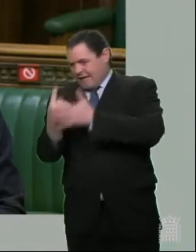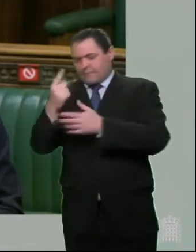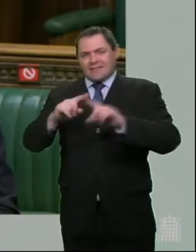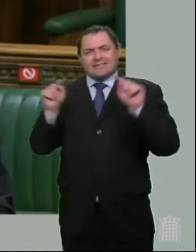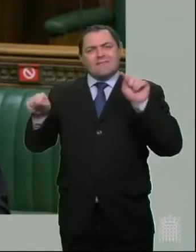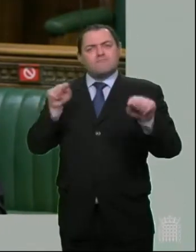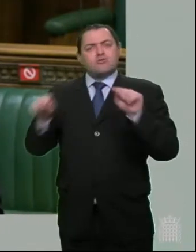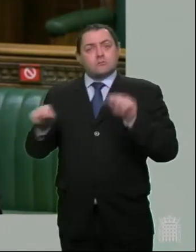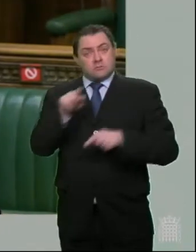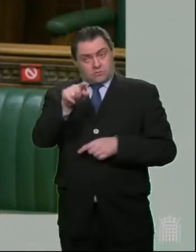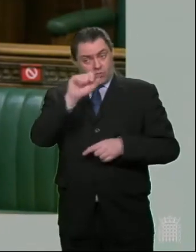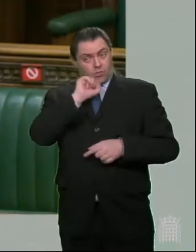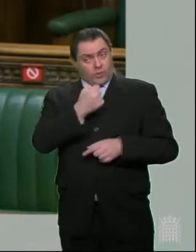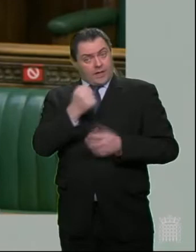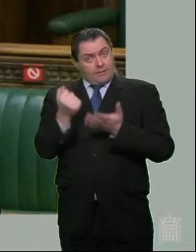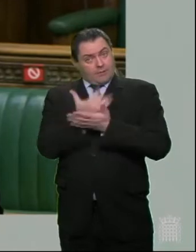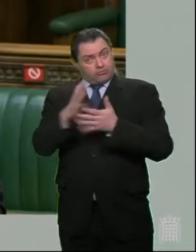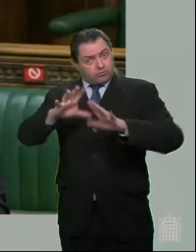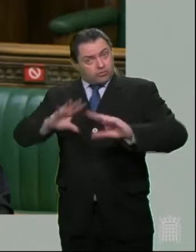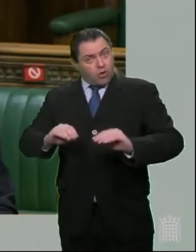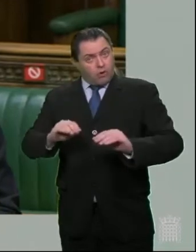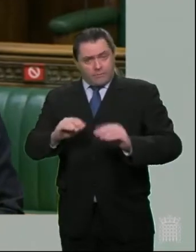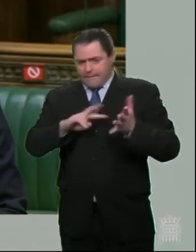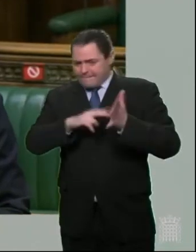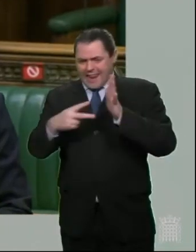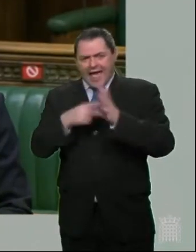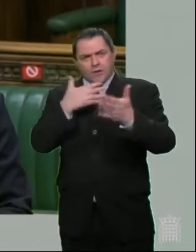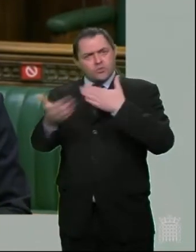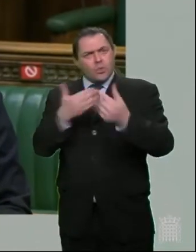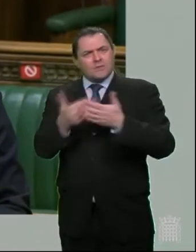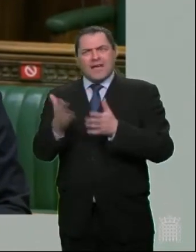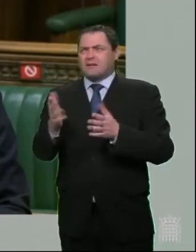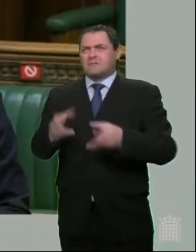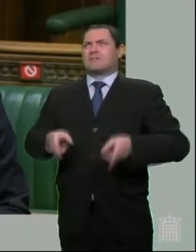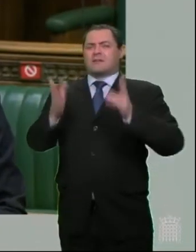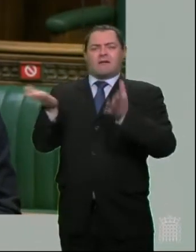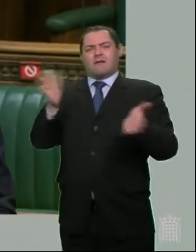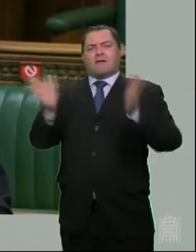act, end this injustice and come forward with a plan to fix the cladding crisis